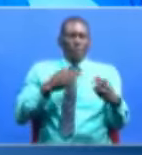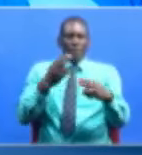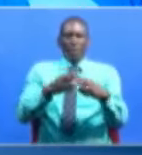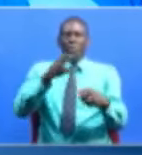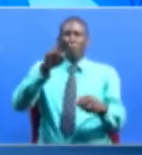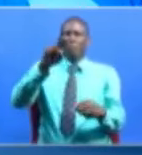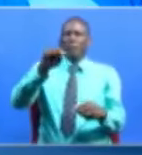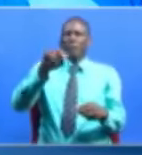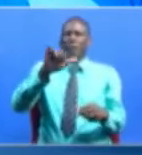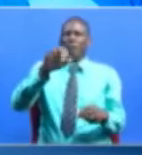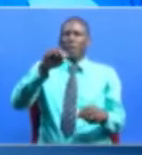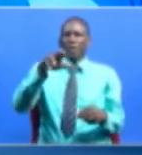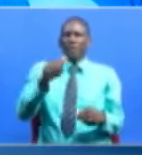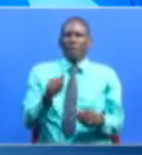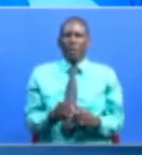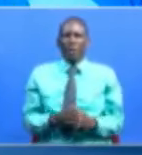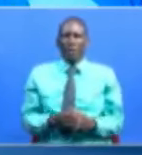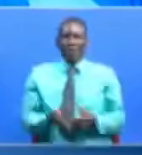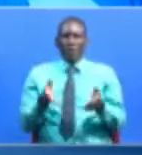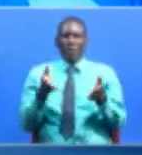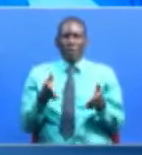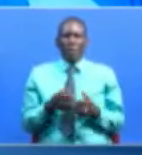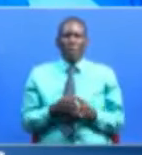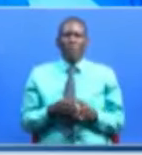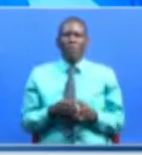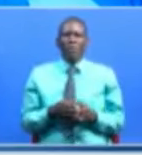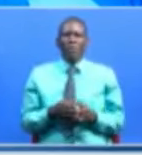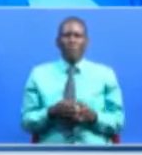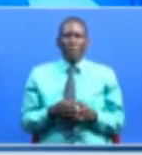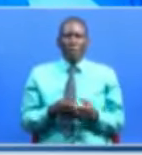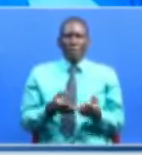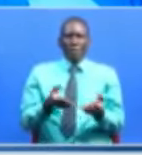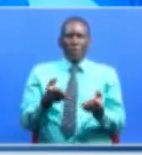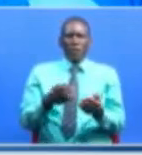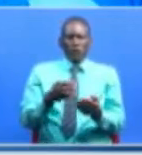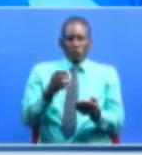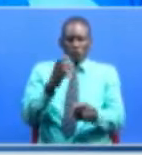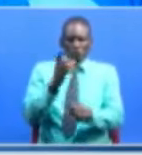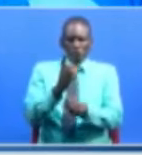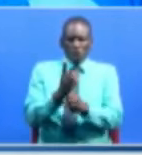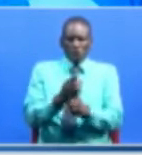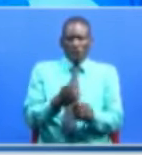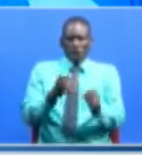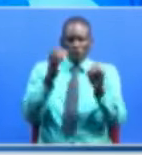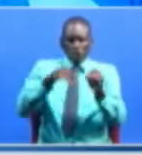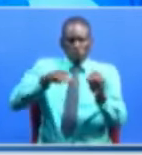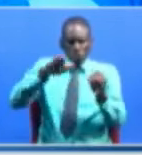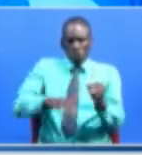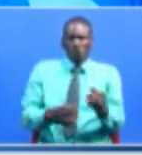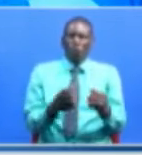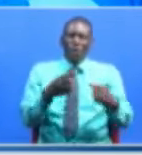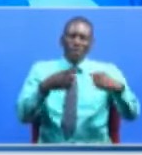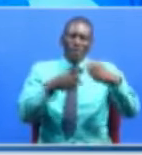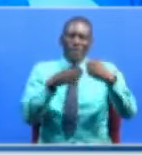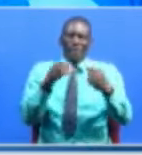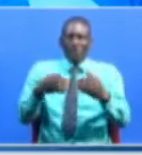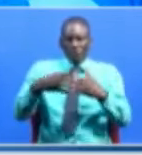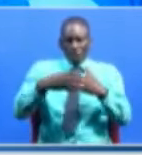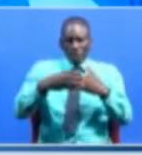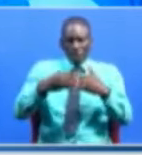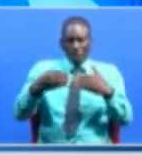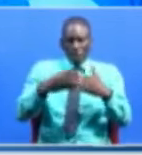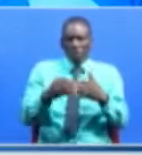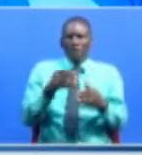Shaban, the shilling has weakened further to trade at a new low of 160 units to the US dollar. Now, this comes